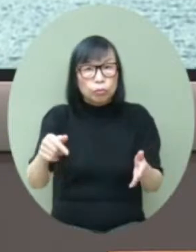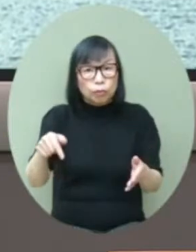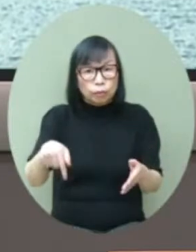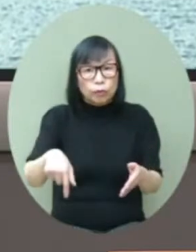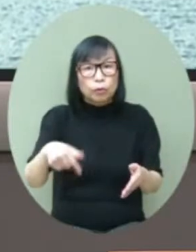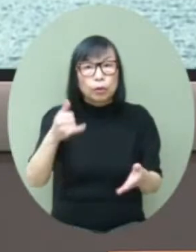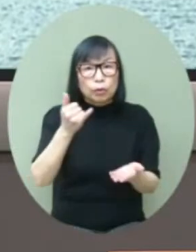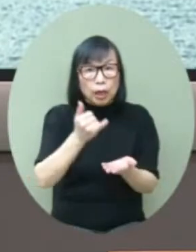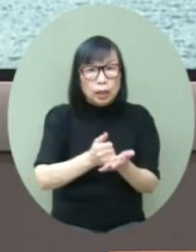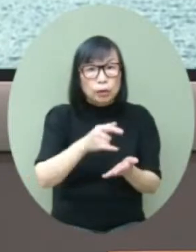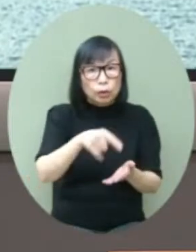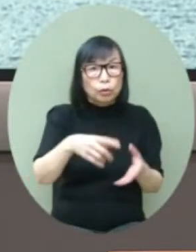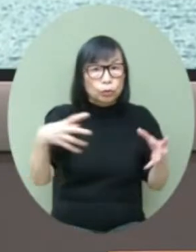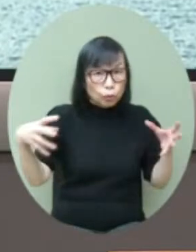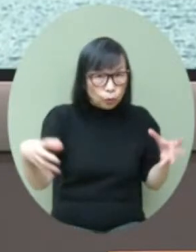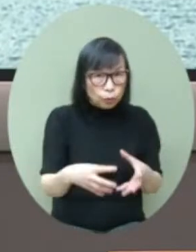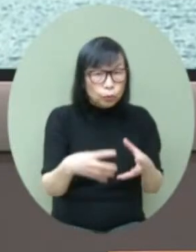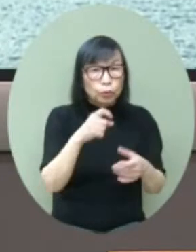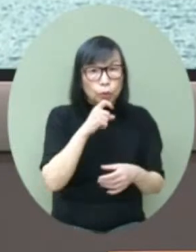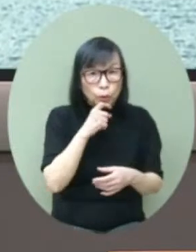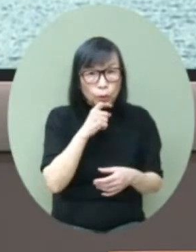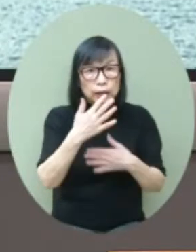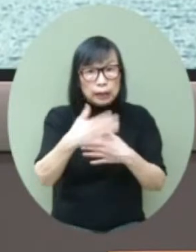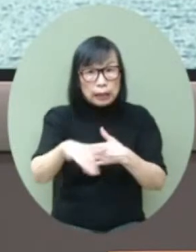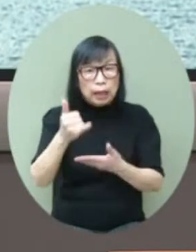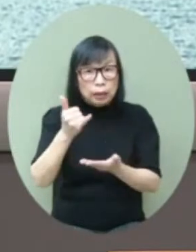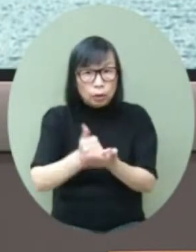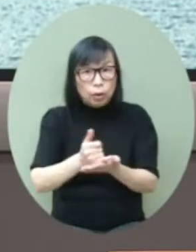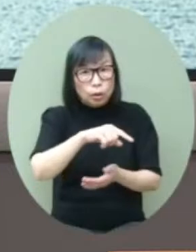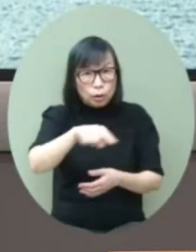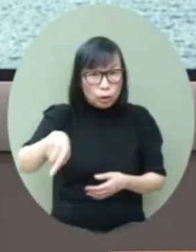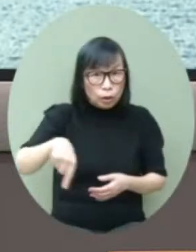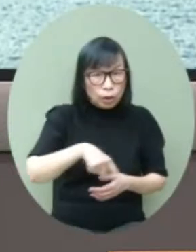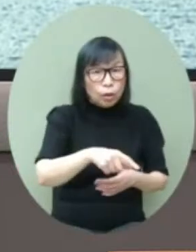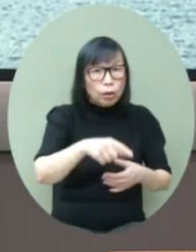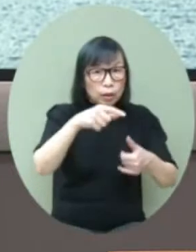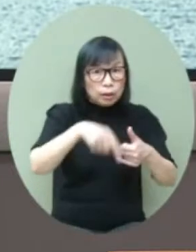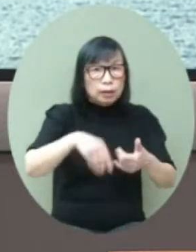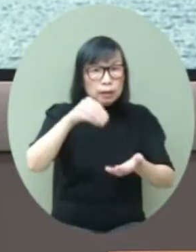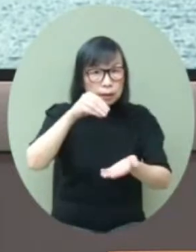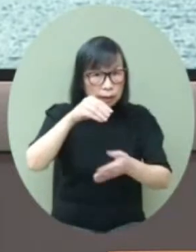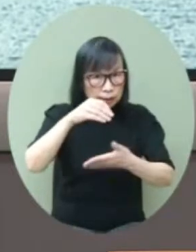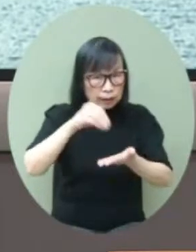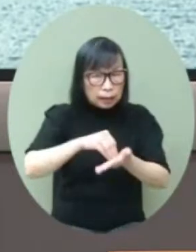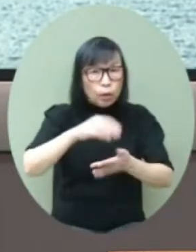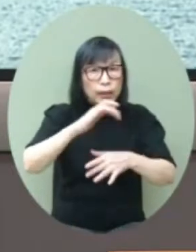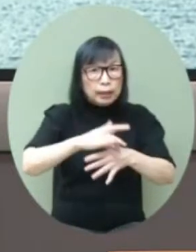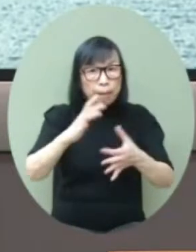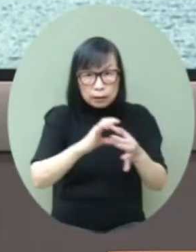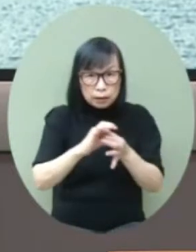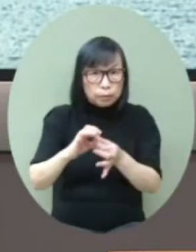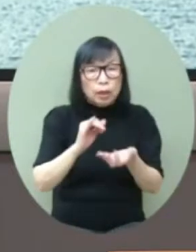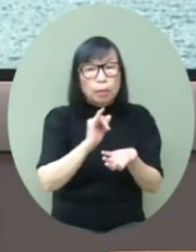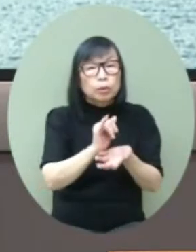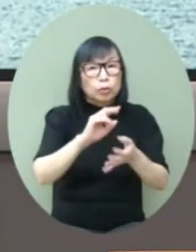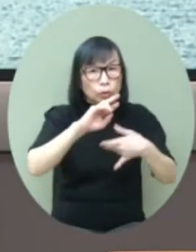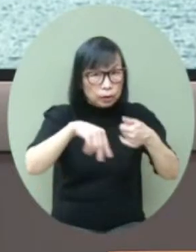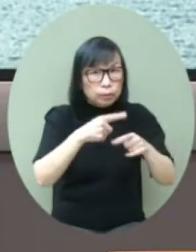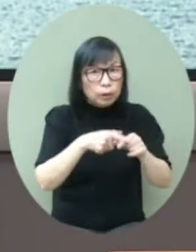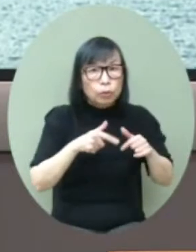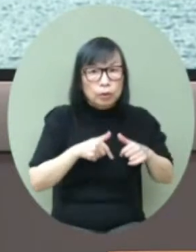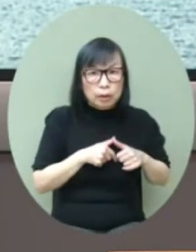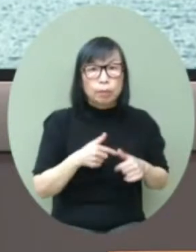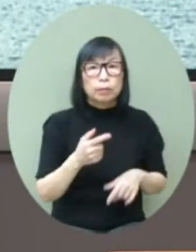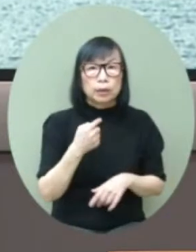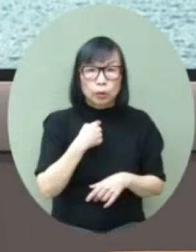patient now. And the whole time she attended the gathering. And we would classify the attendees